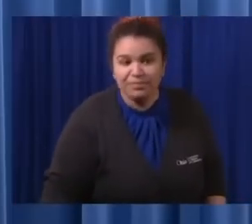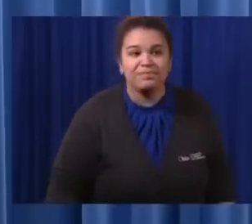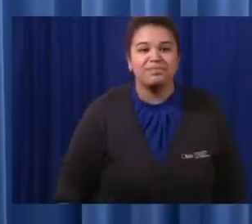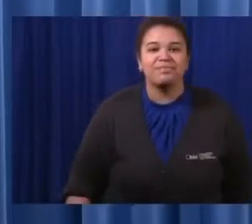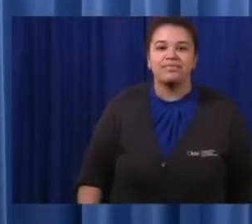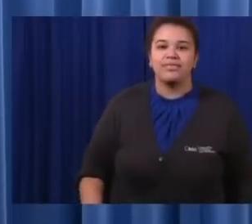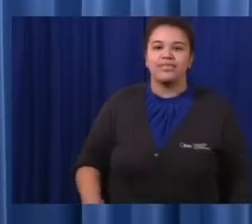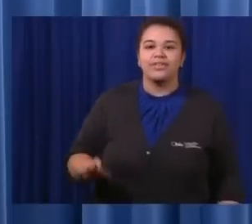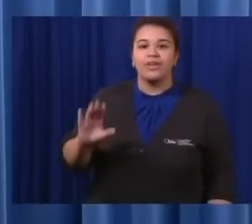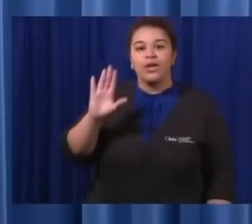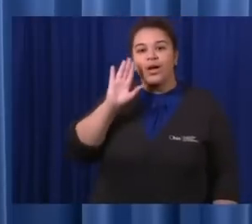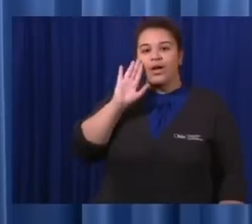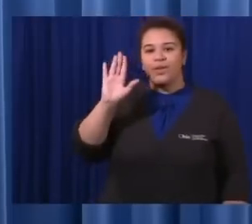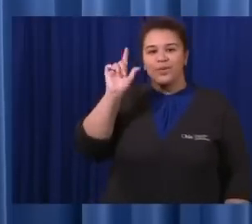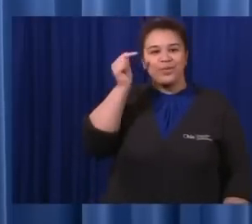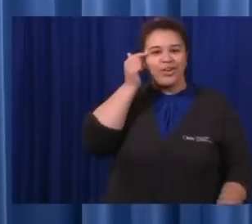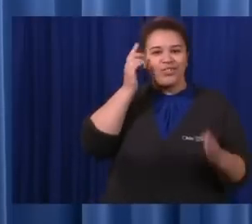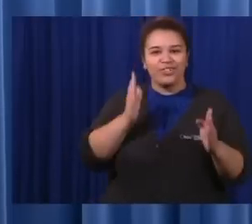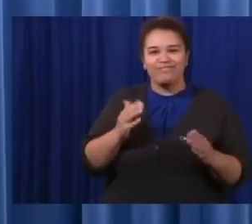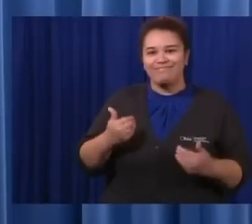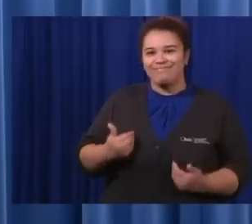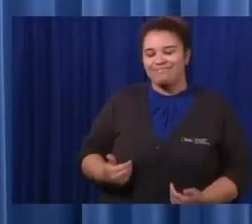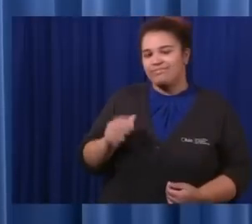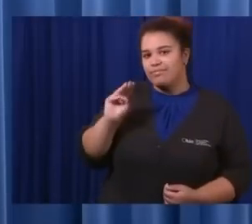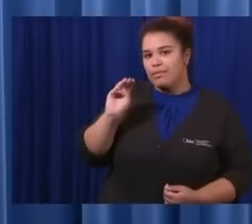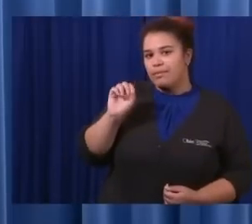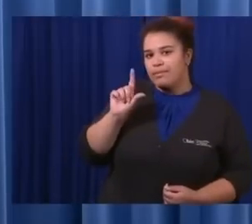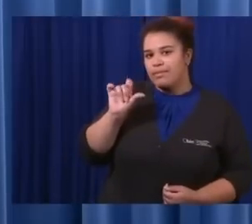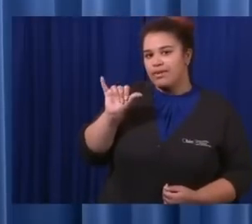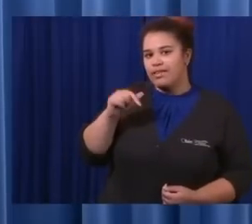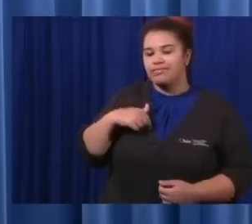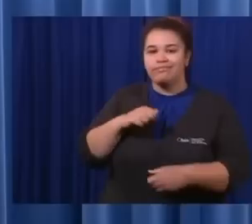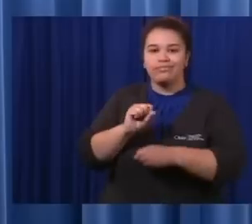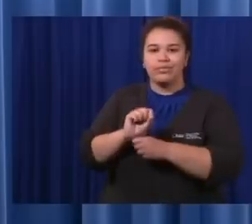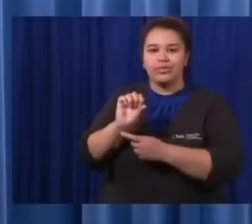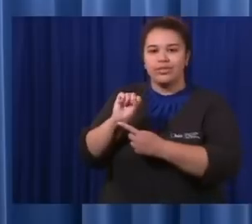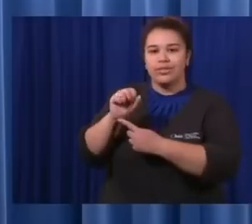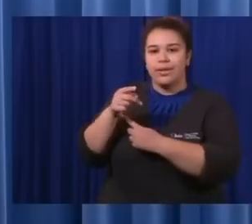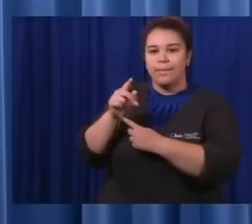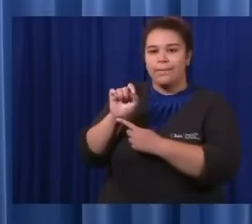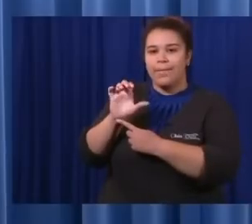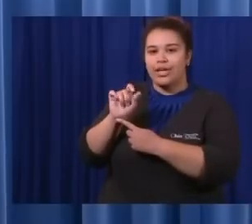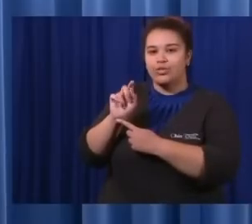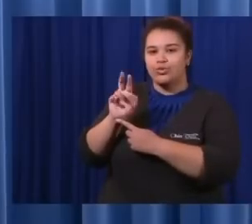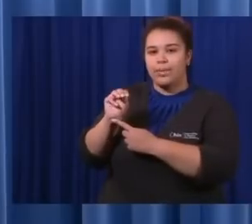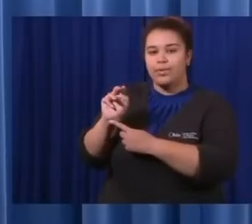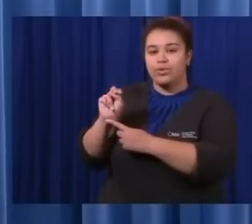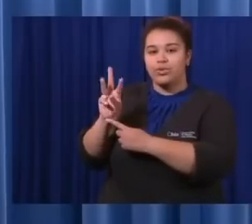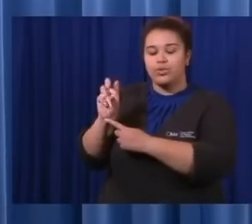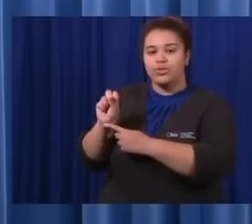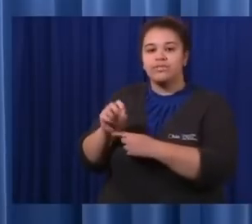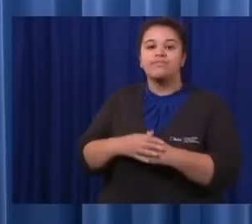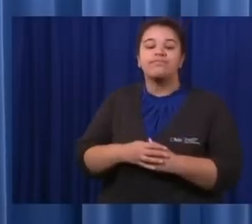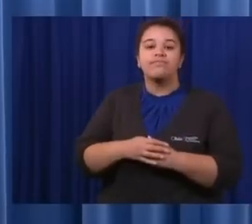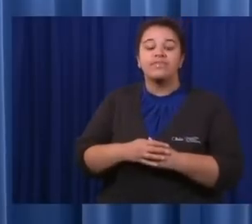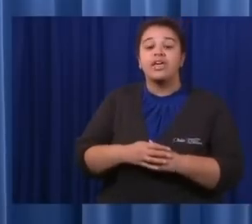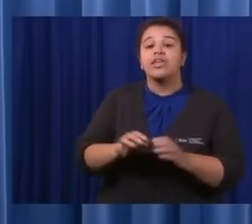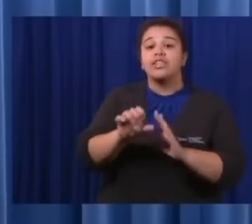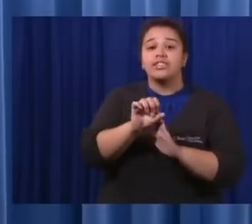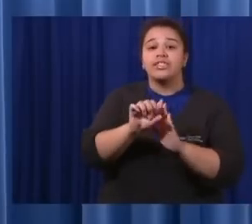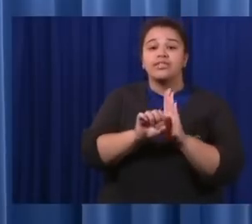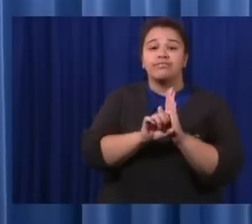Hi, Governor. This is Molly Martinez with Spectrum News. Secretary of State Frank LaRose is trying to bolster our